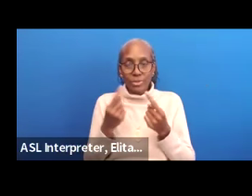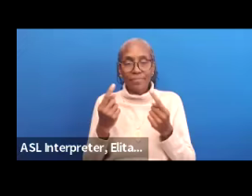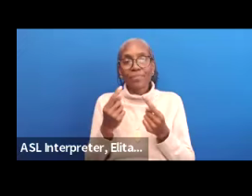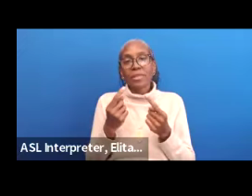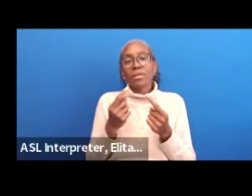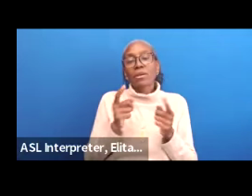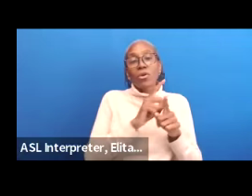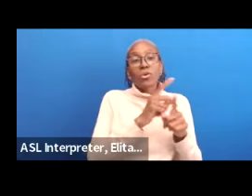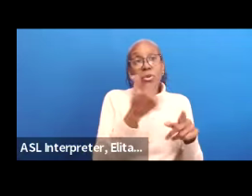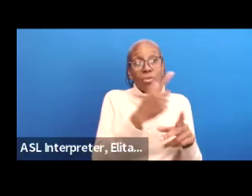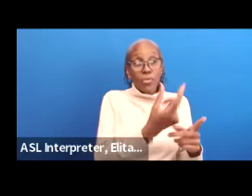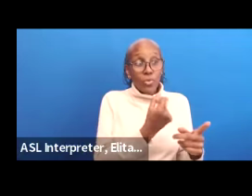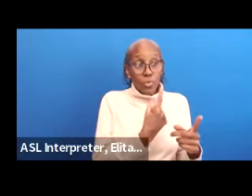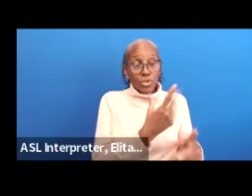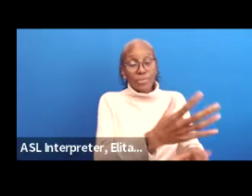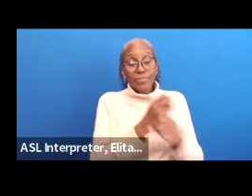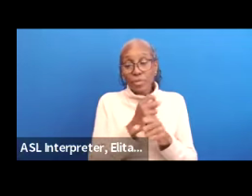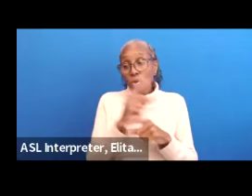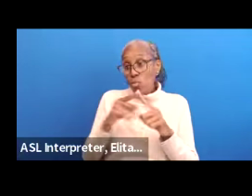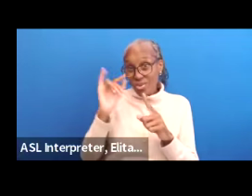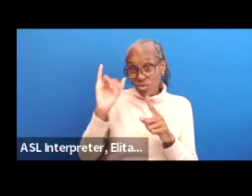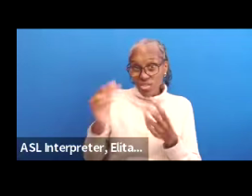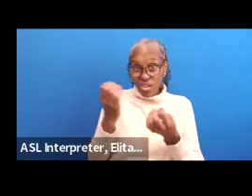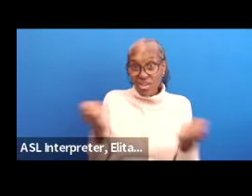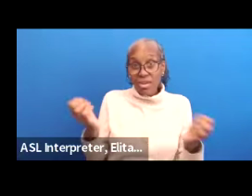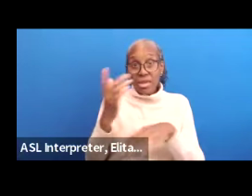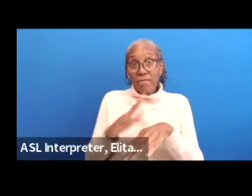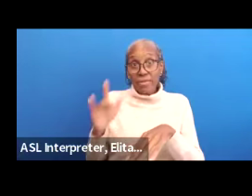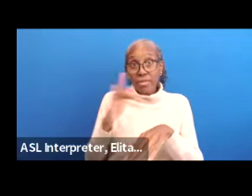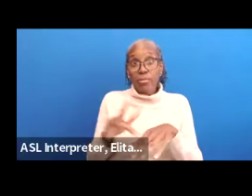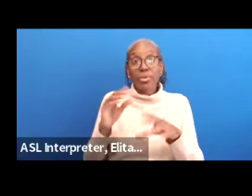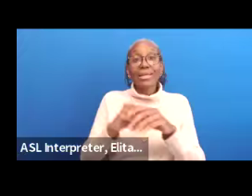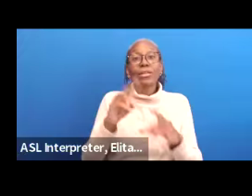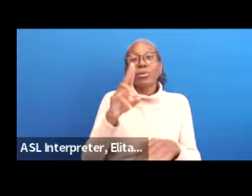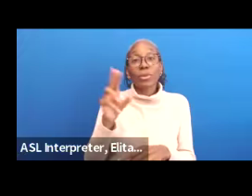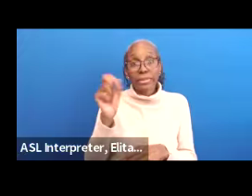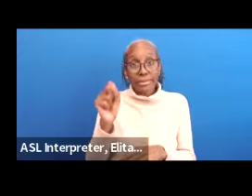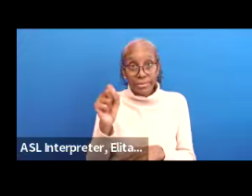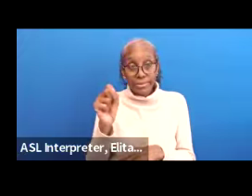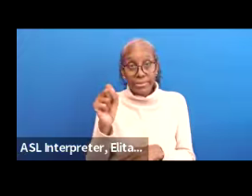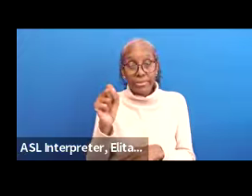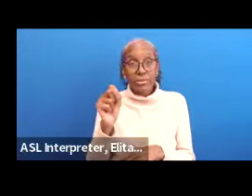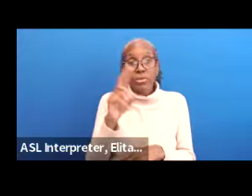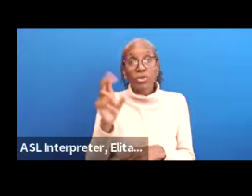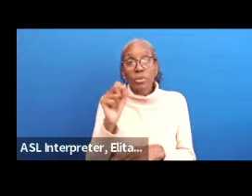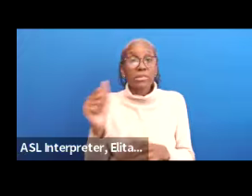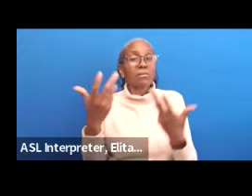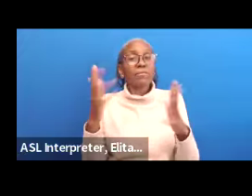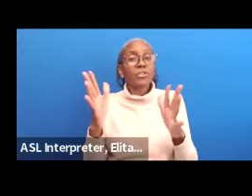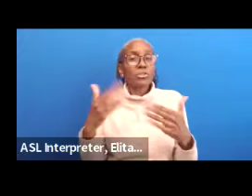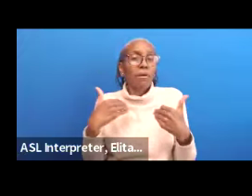we also received is, when will that device be available in the US? And it already